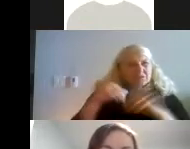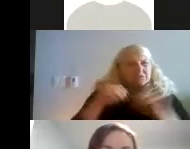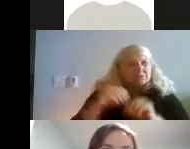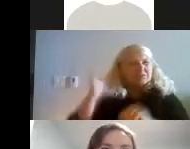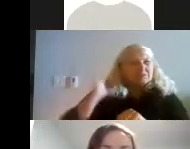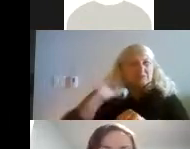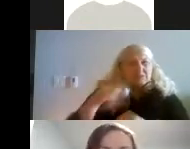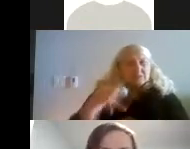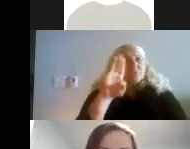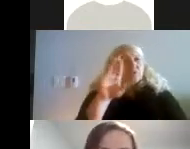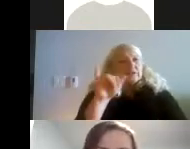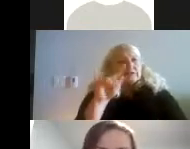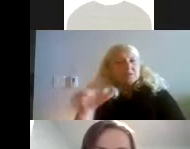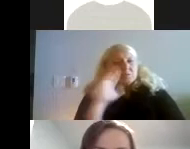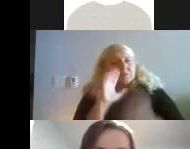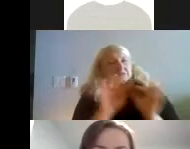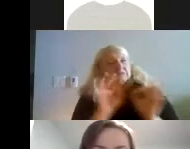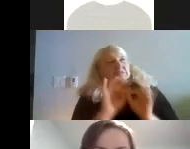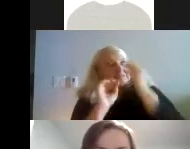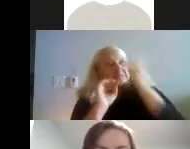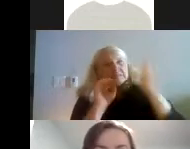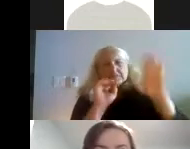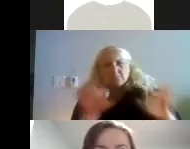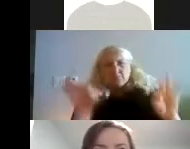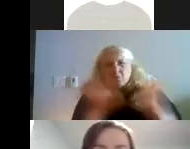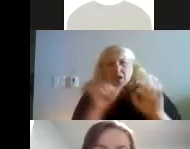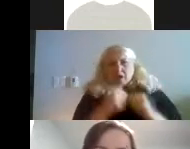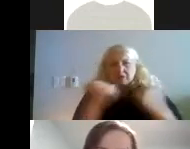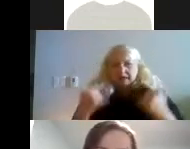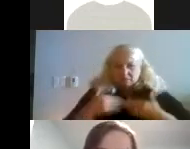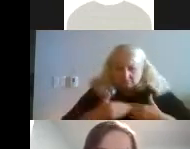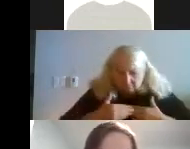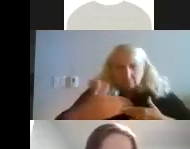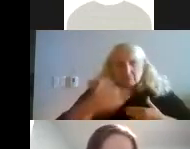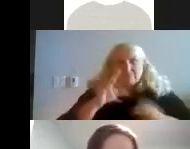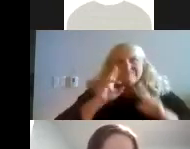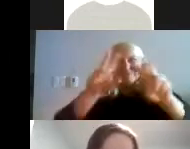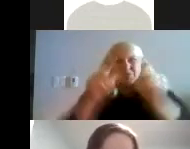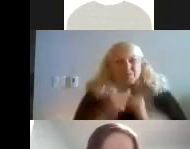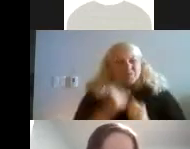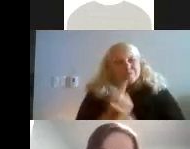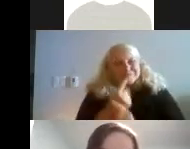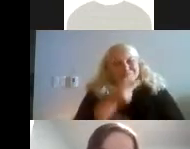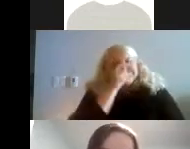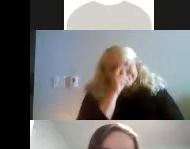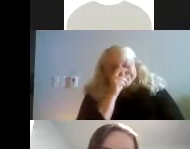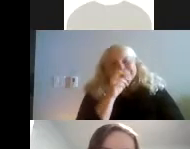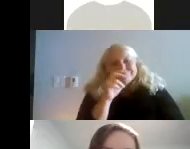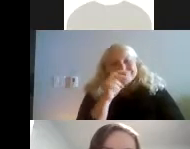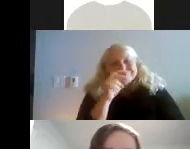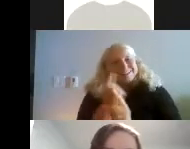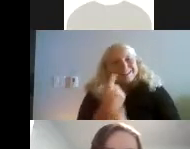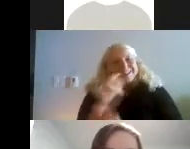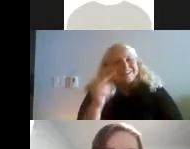bit about the importance of, moving forward with really stringent ethical practices moving forward. But